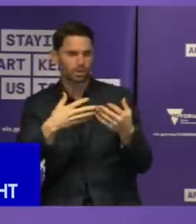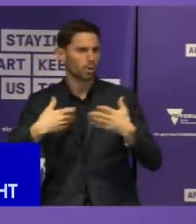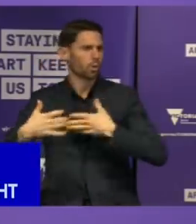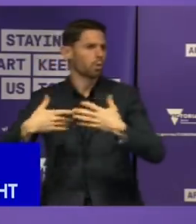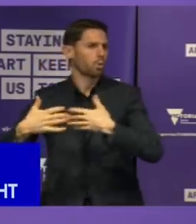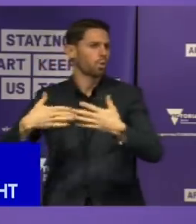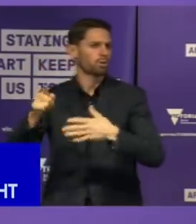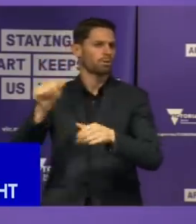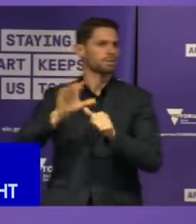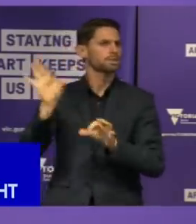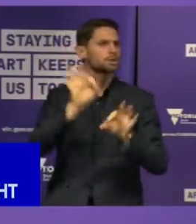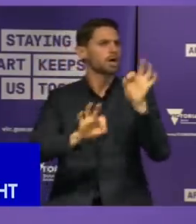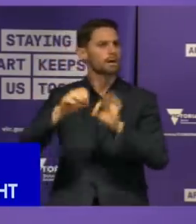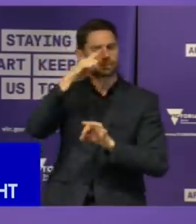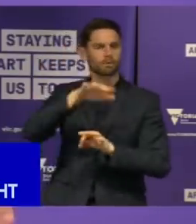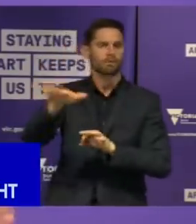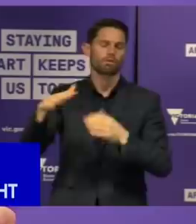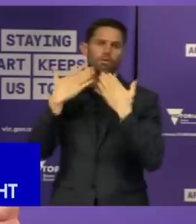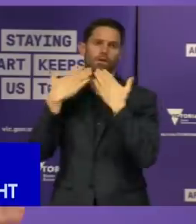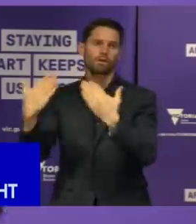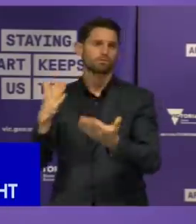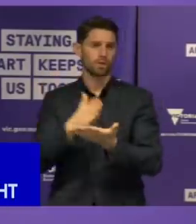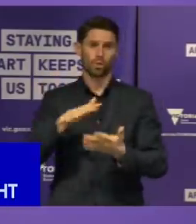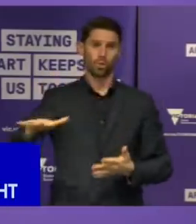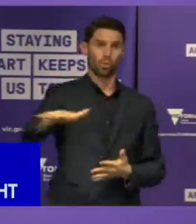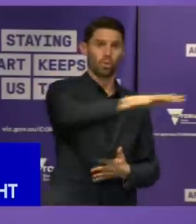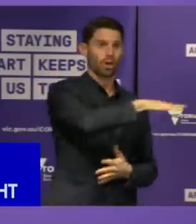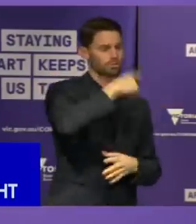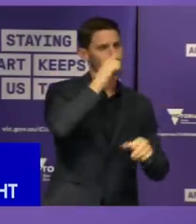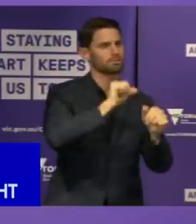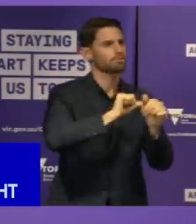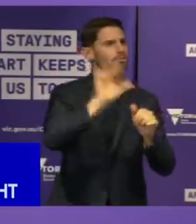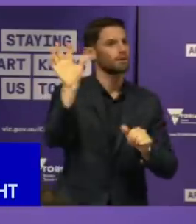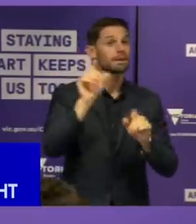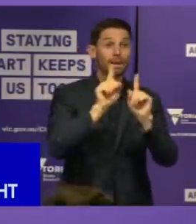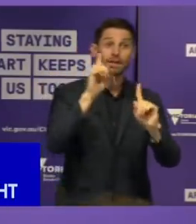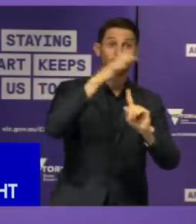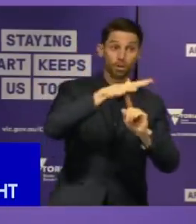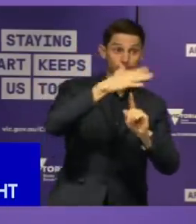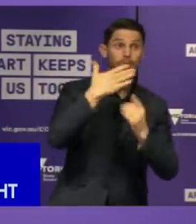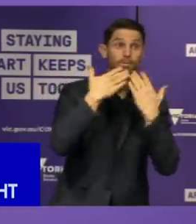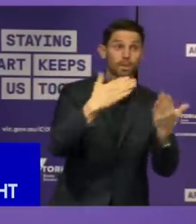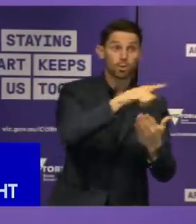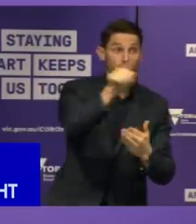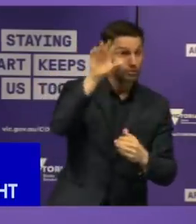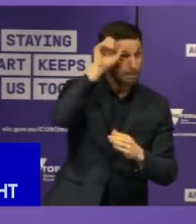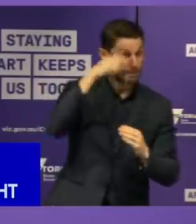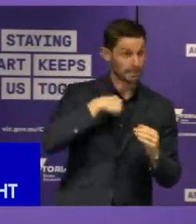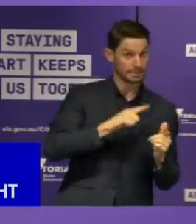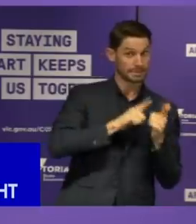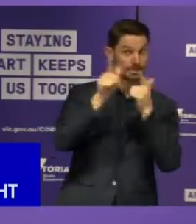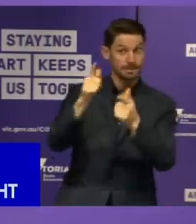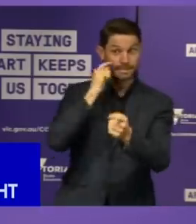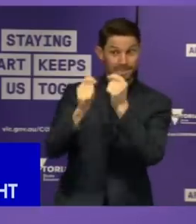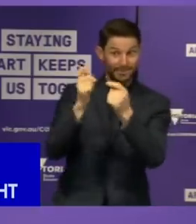this wicked enemy. But then staying at home while you wait for your results, that's really important as well. And we're grateful to people